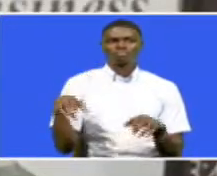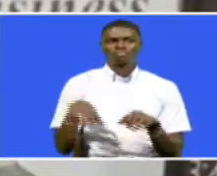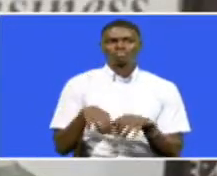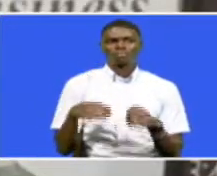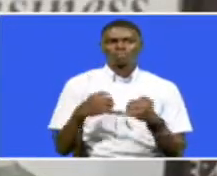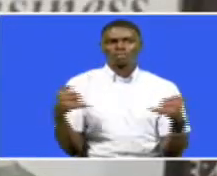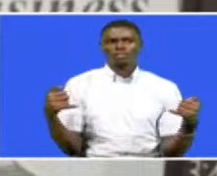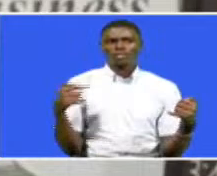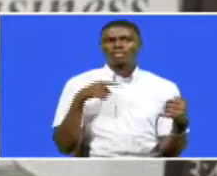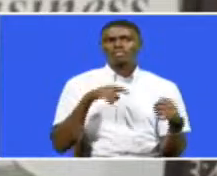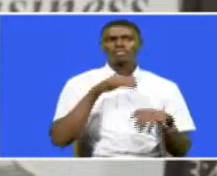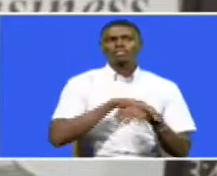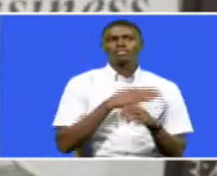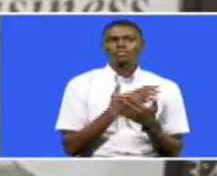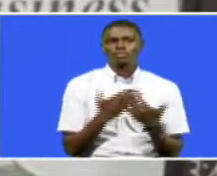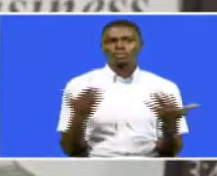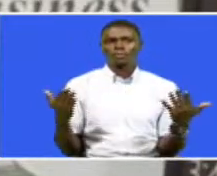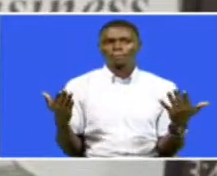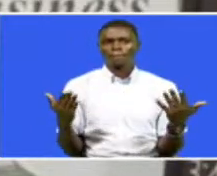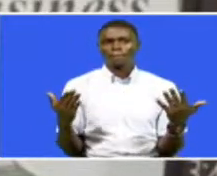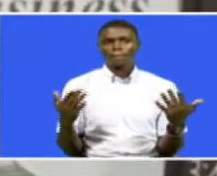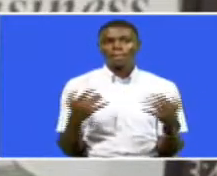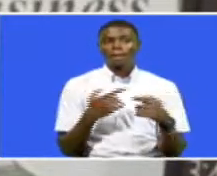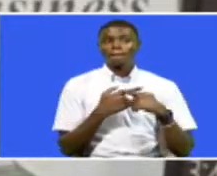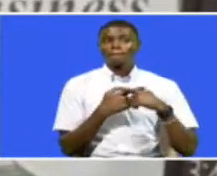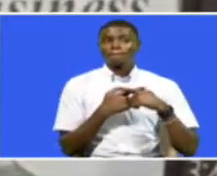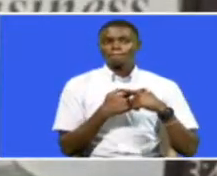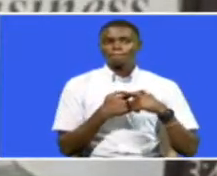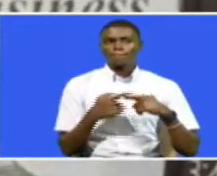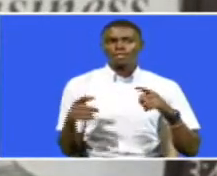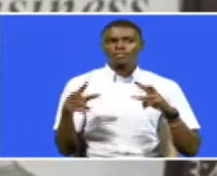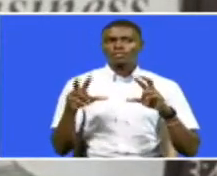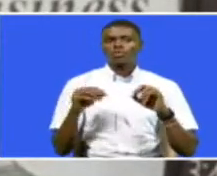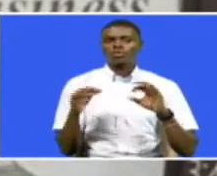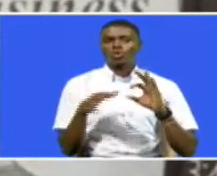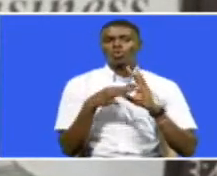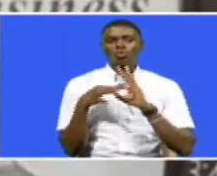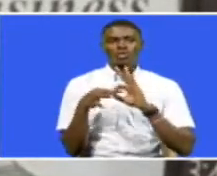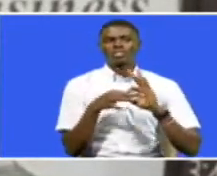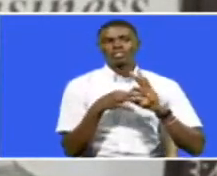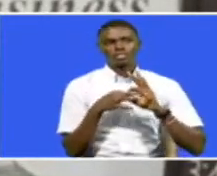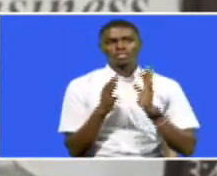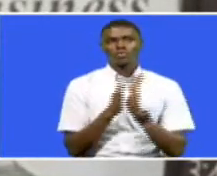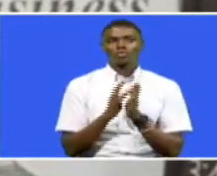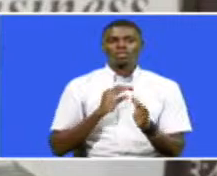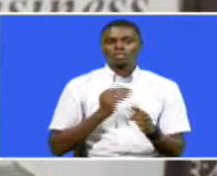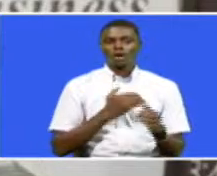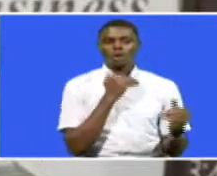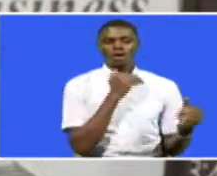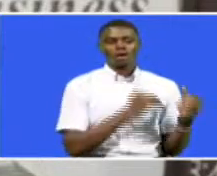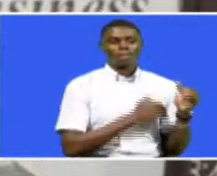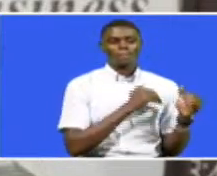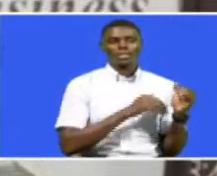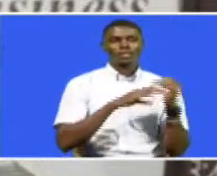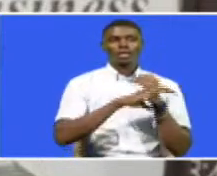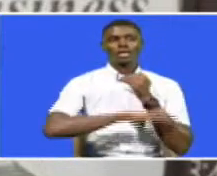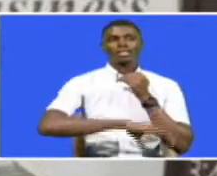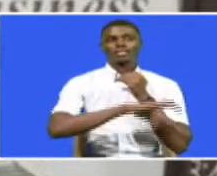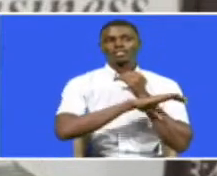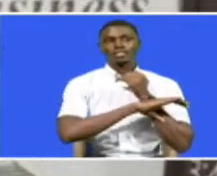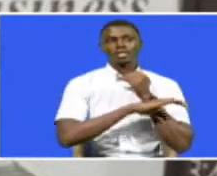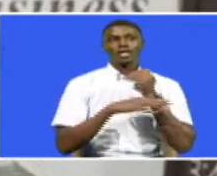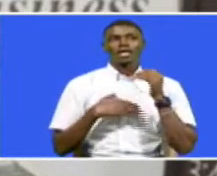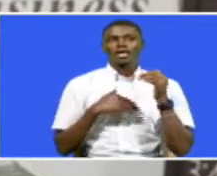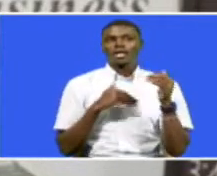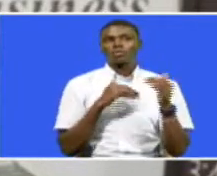a very good thing. Unfortunately, it was not coordinated with our neighboring countries, and